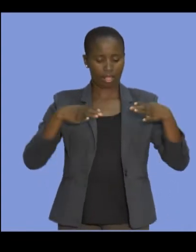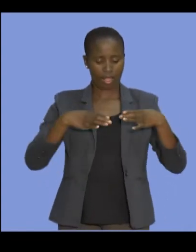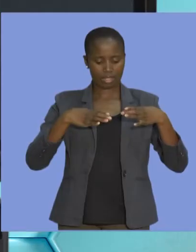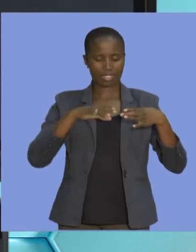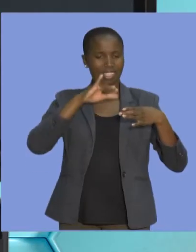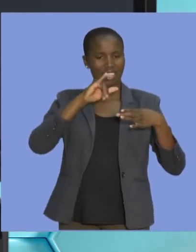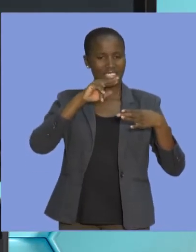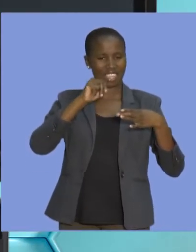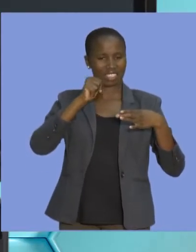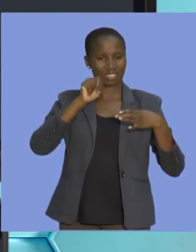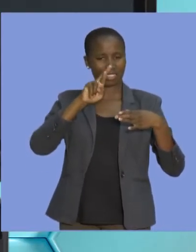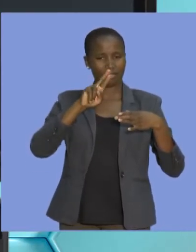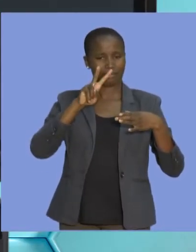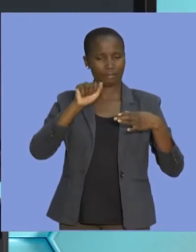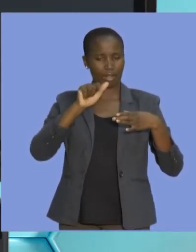Class interval